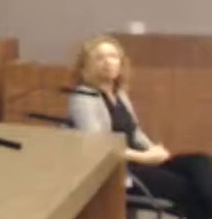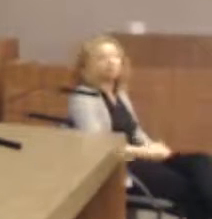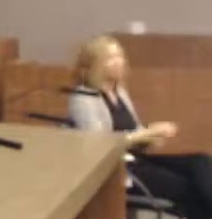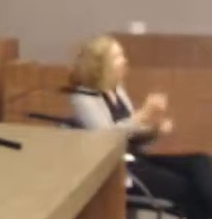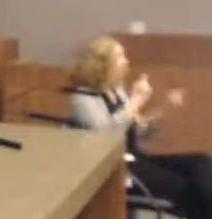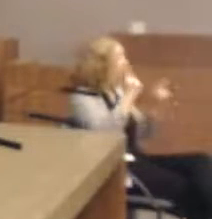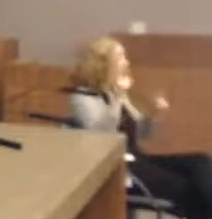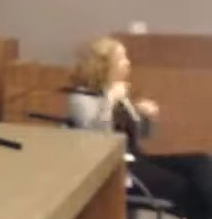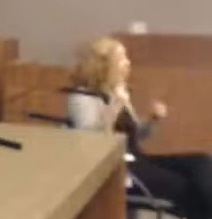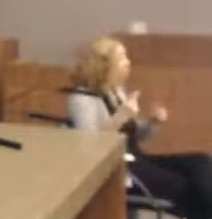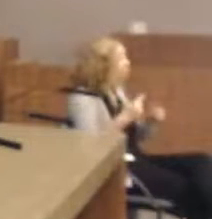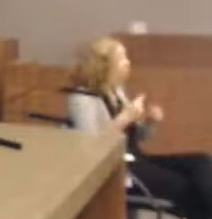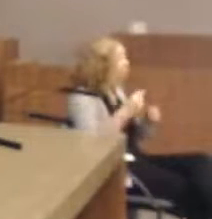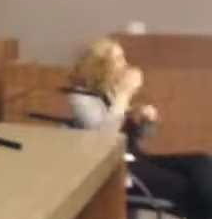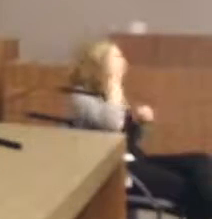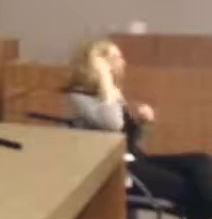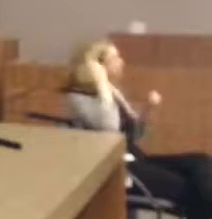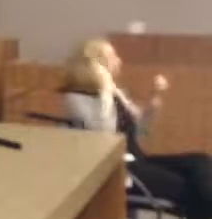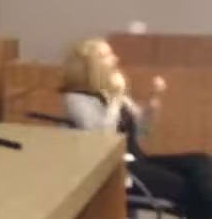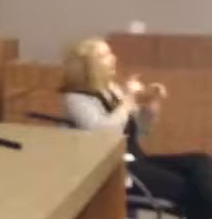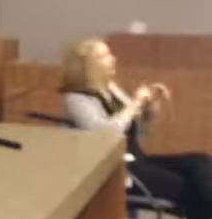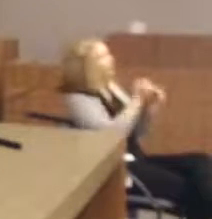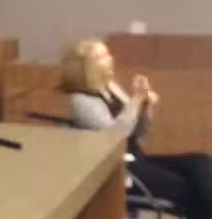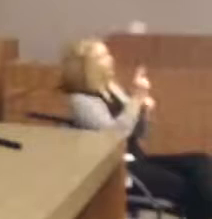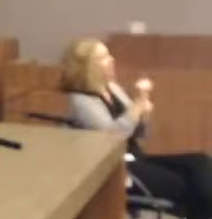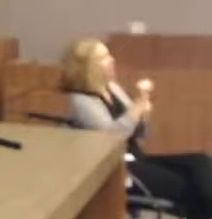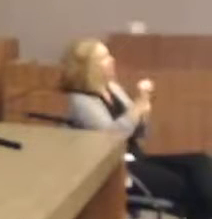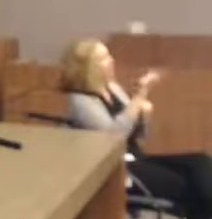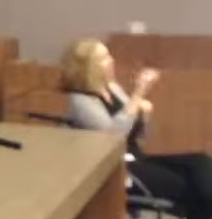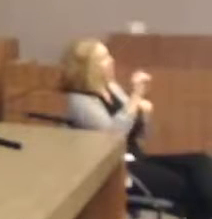Any questions about what's going on with memory and coding?